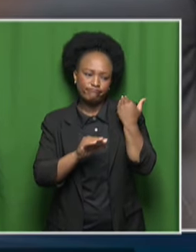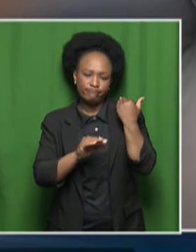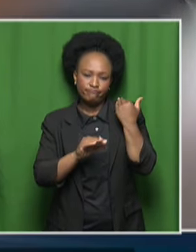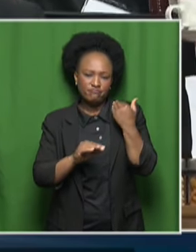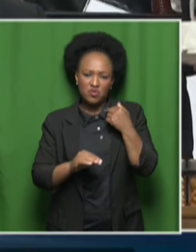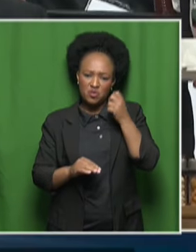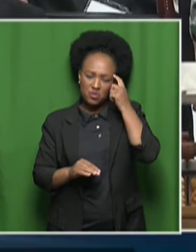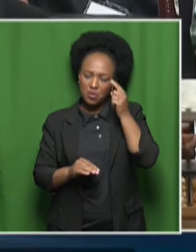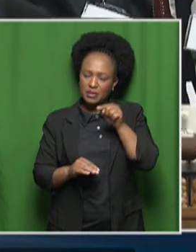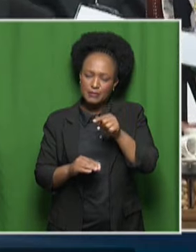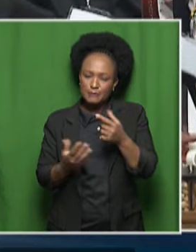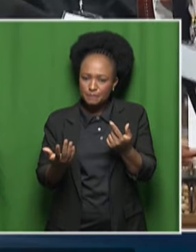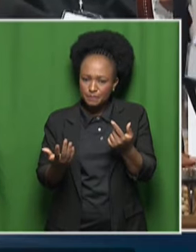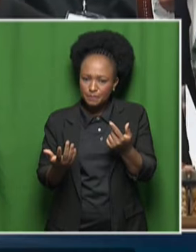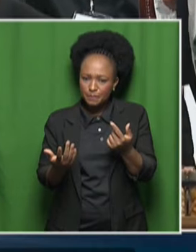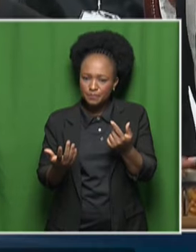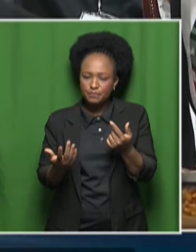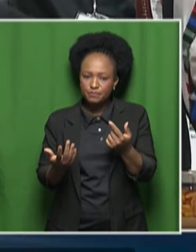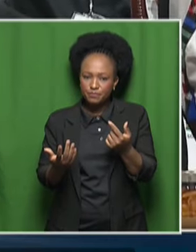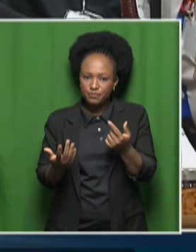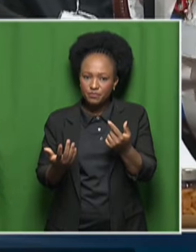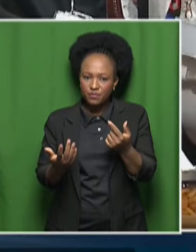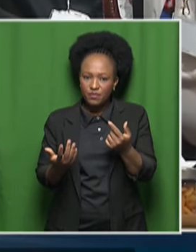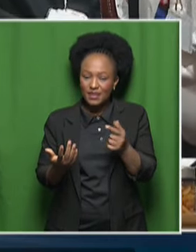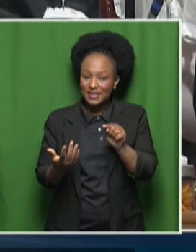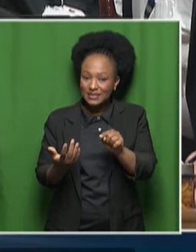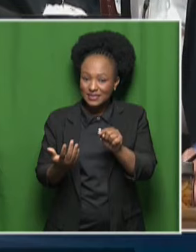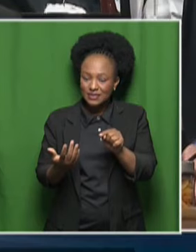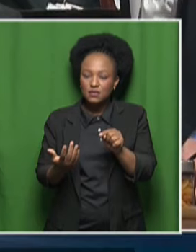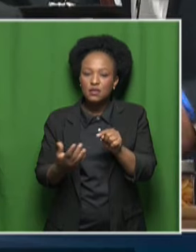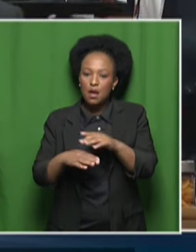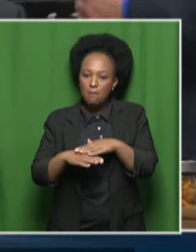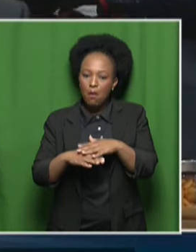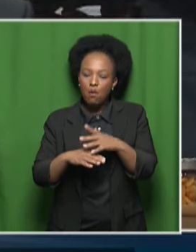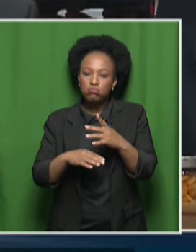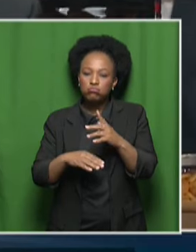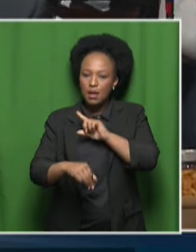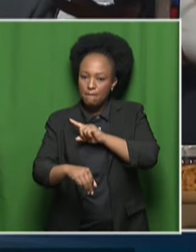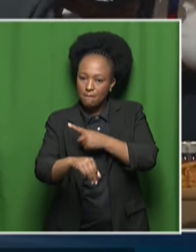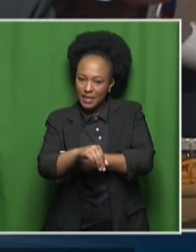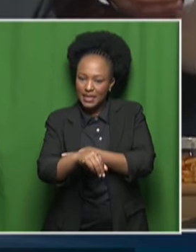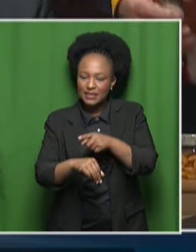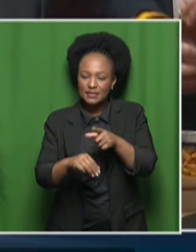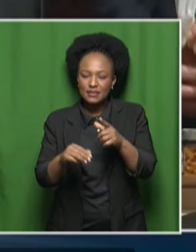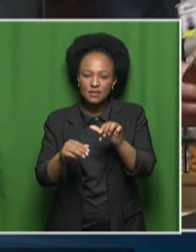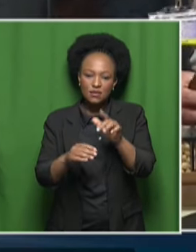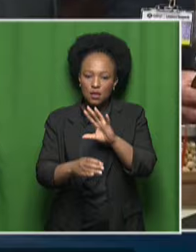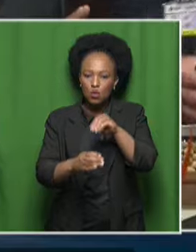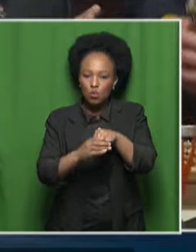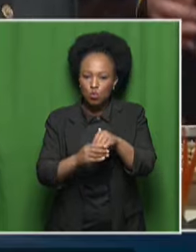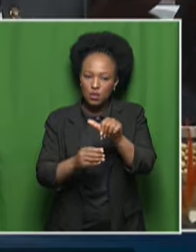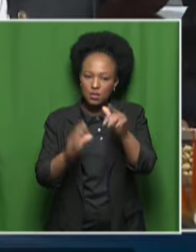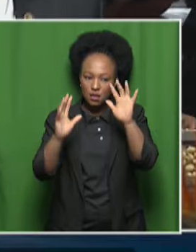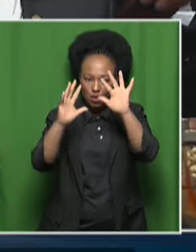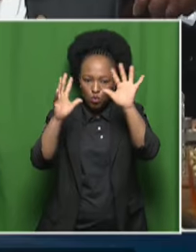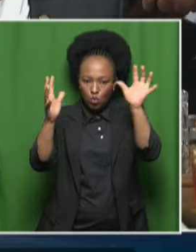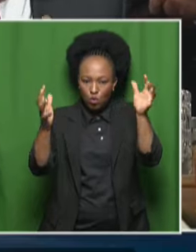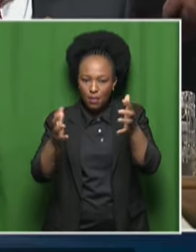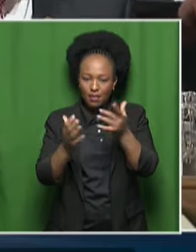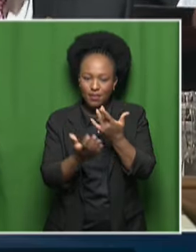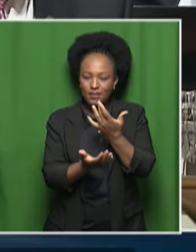take? What do you think this broadened mandate that includes other factors that affect the global